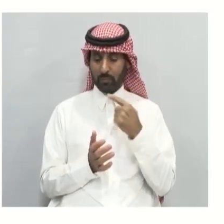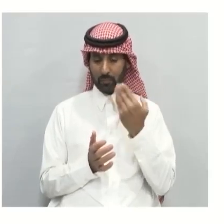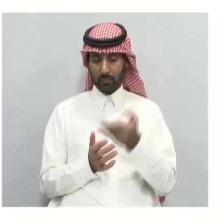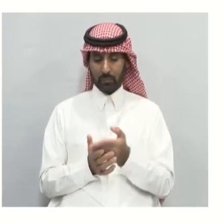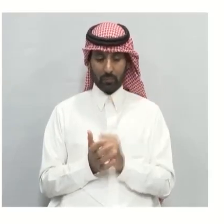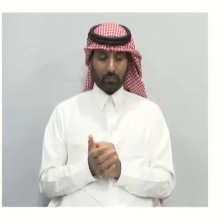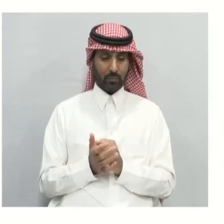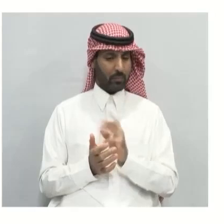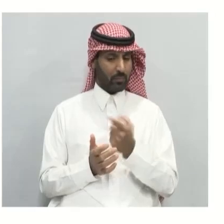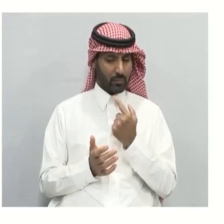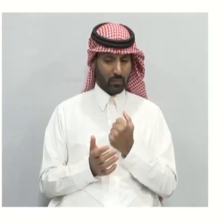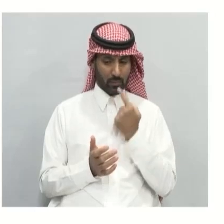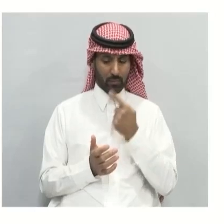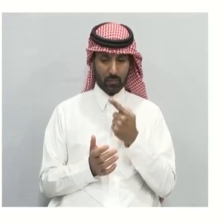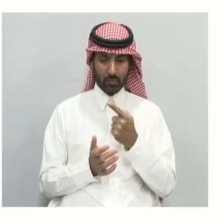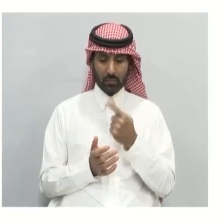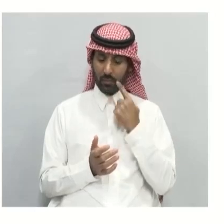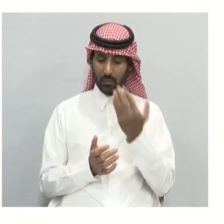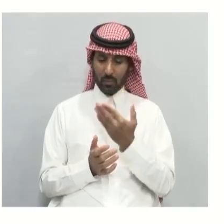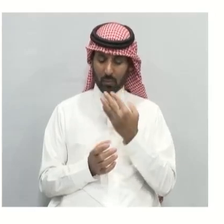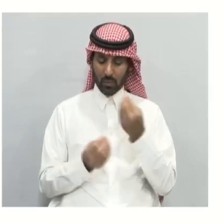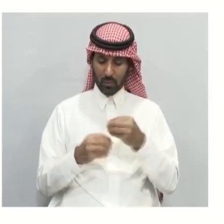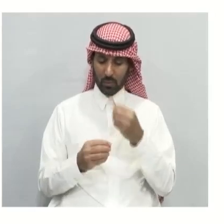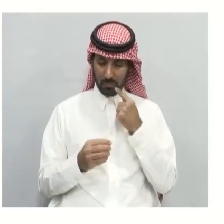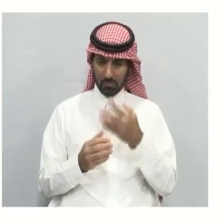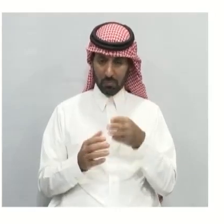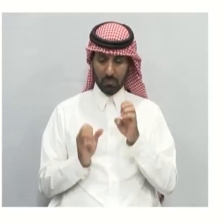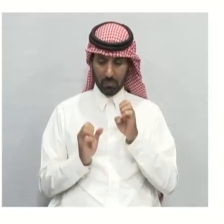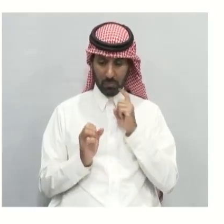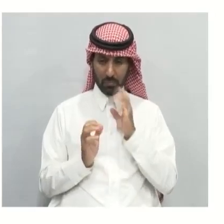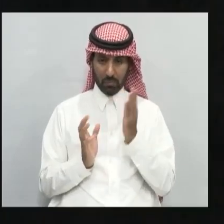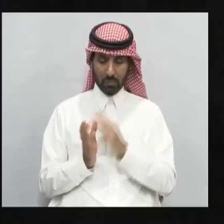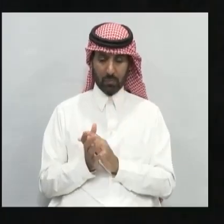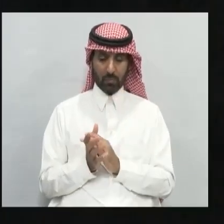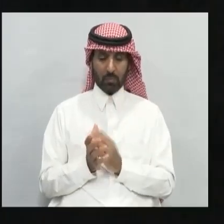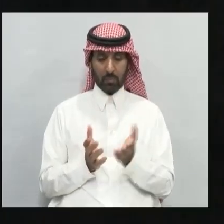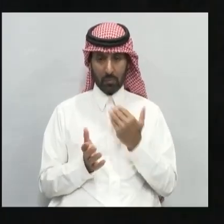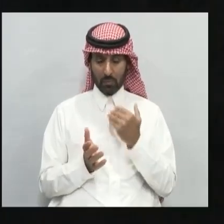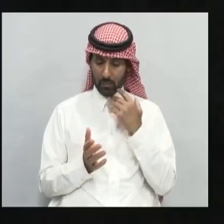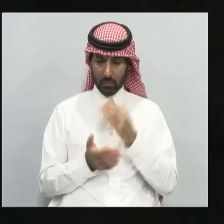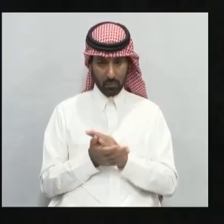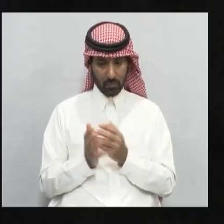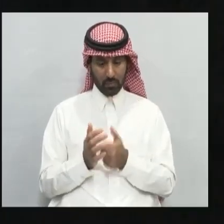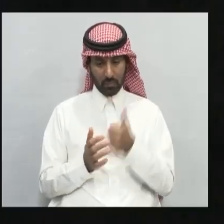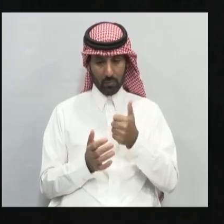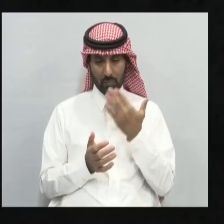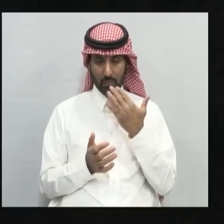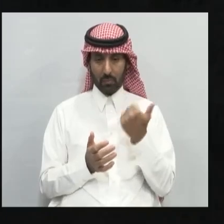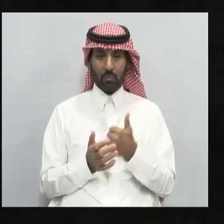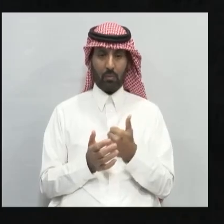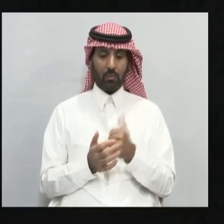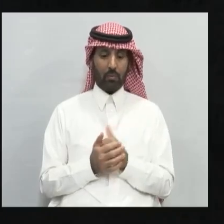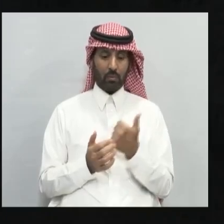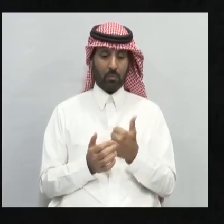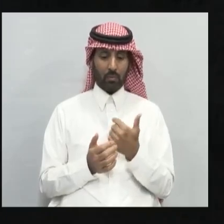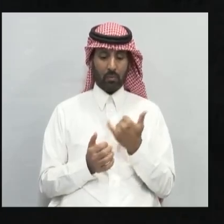other one. Maybe if I had studied harder, I would have passed the test. Each one of us, one of these is